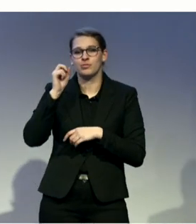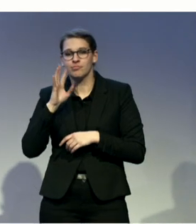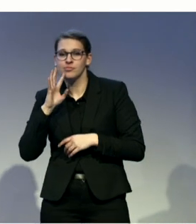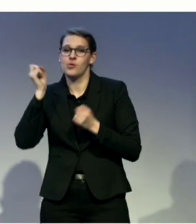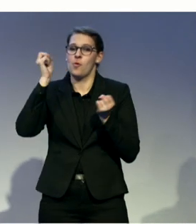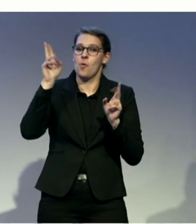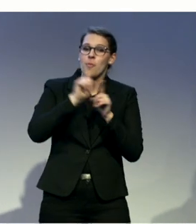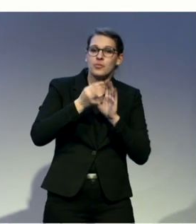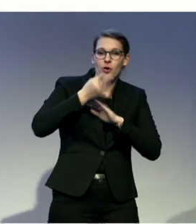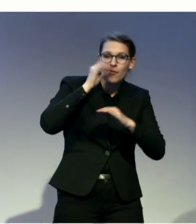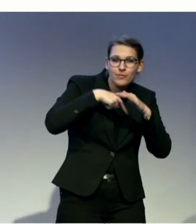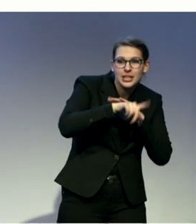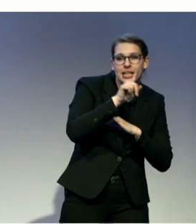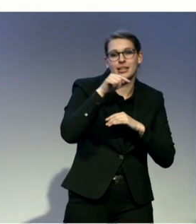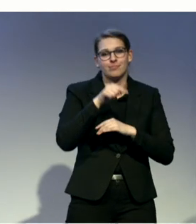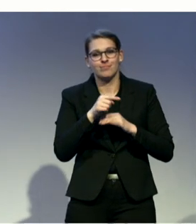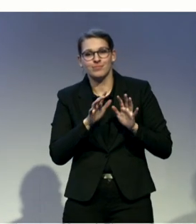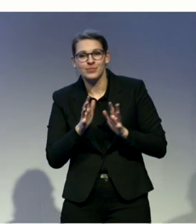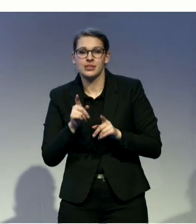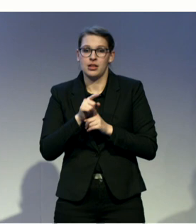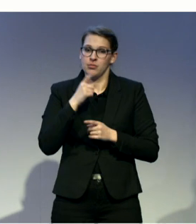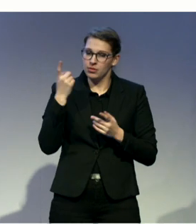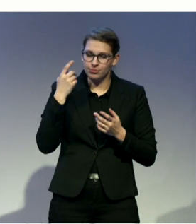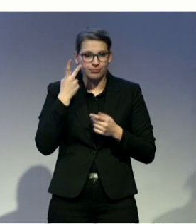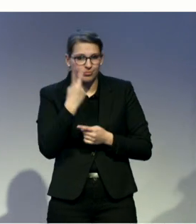people wanted to get these services.